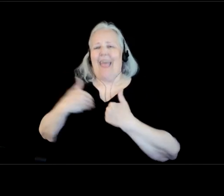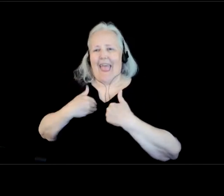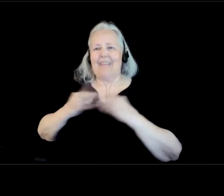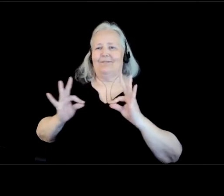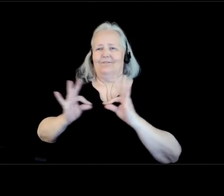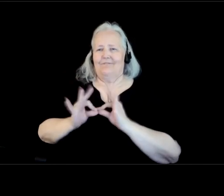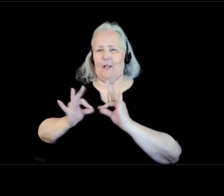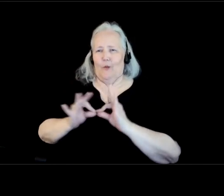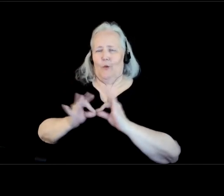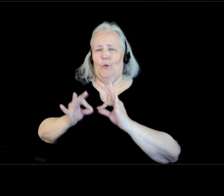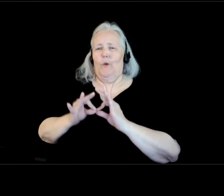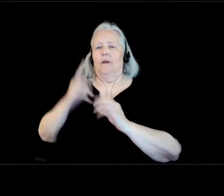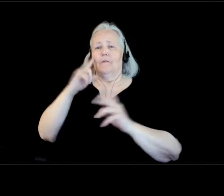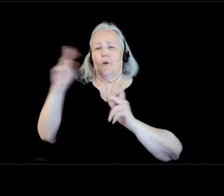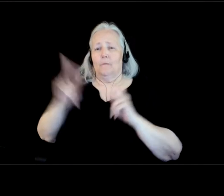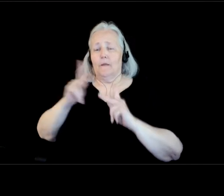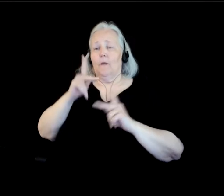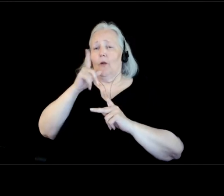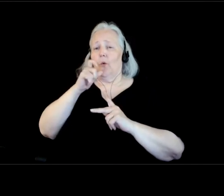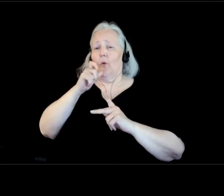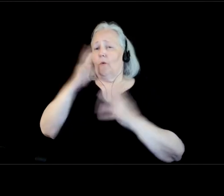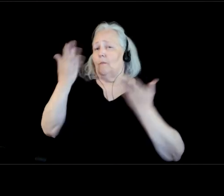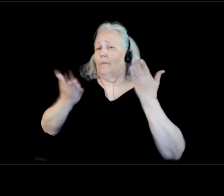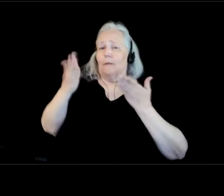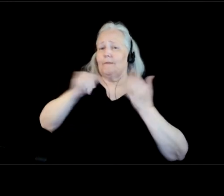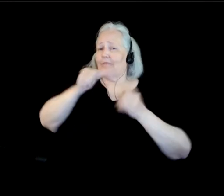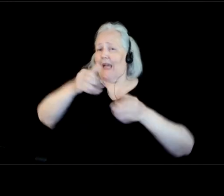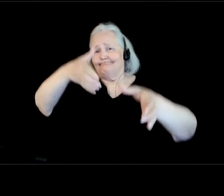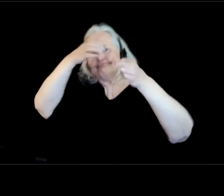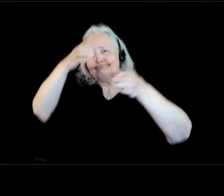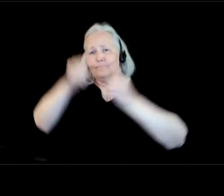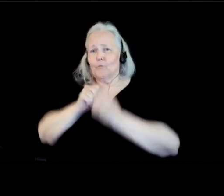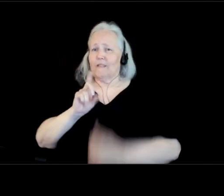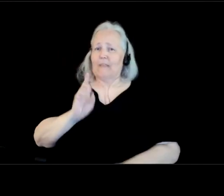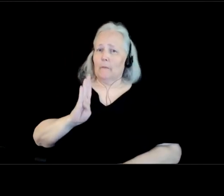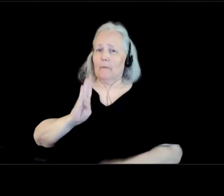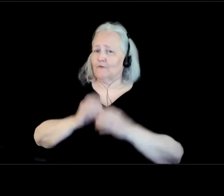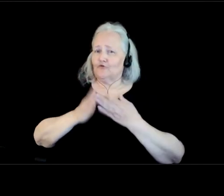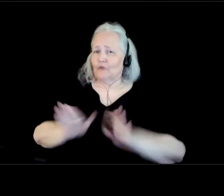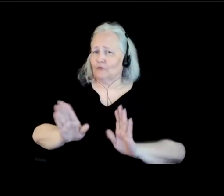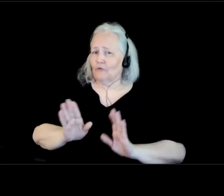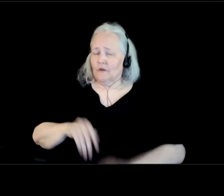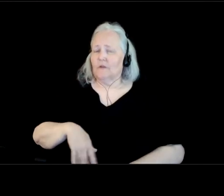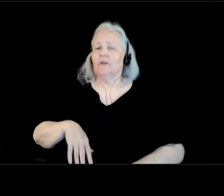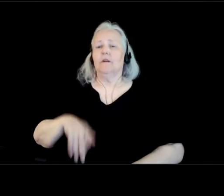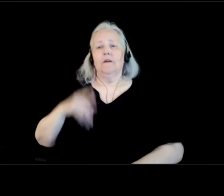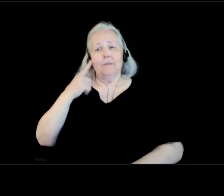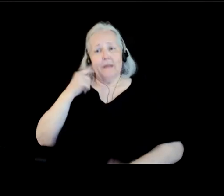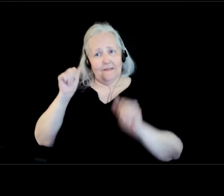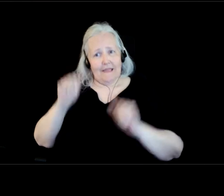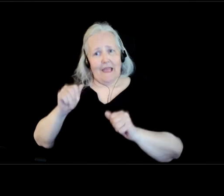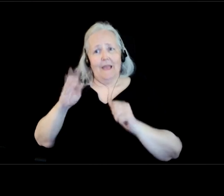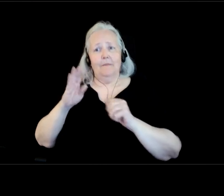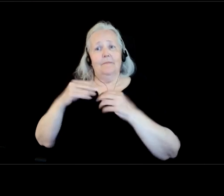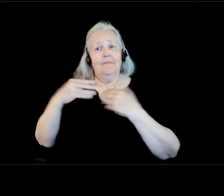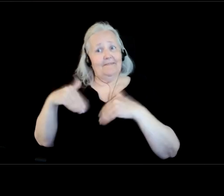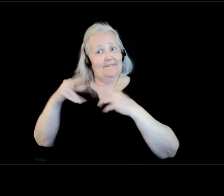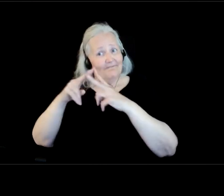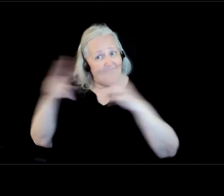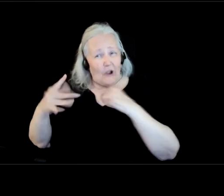who's not a database person. If it's highly technical, then I think that's